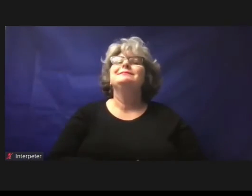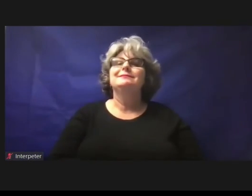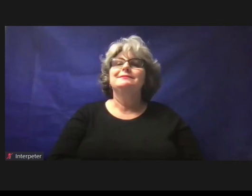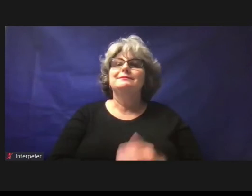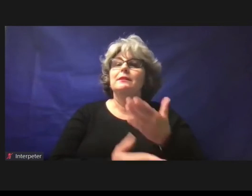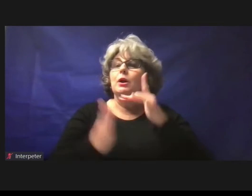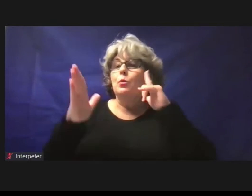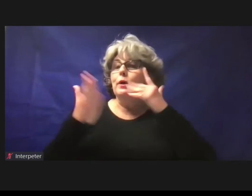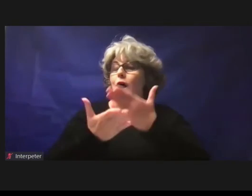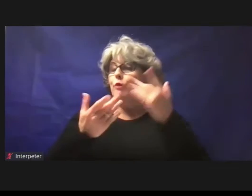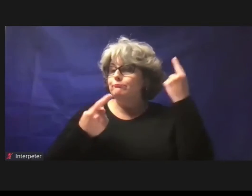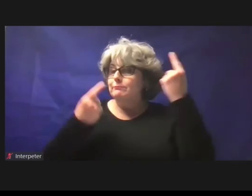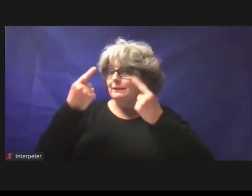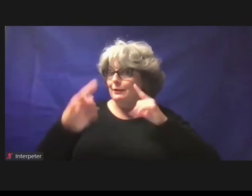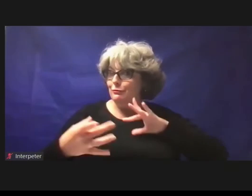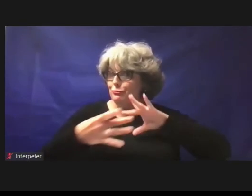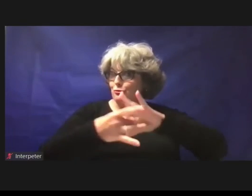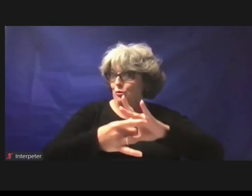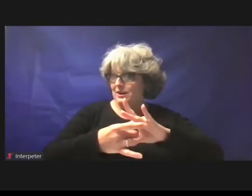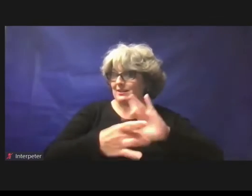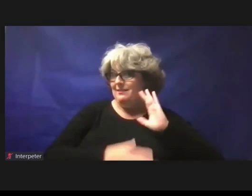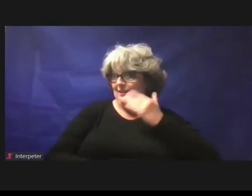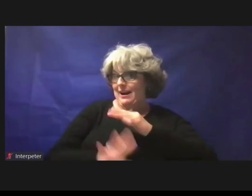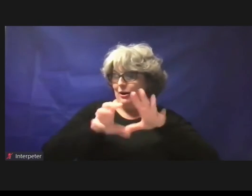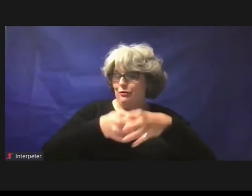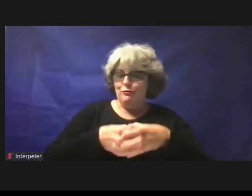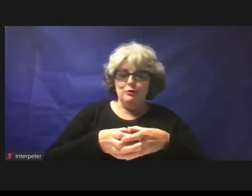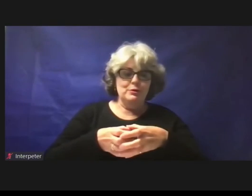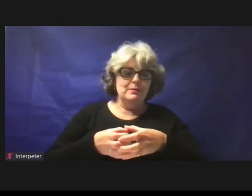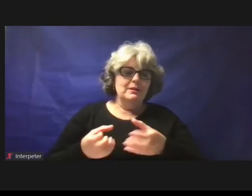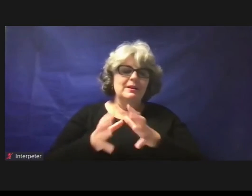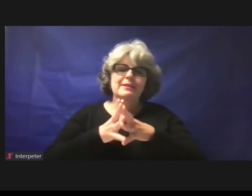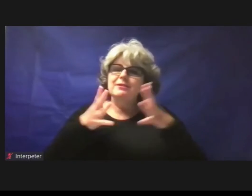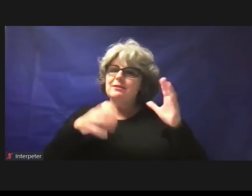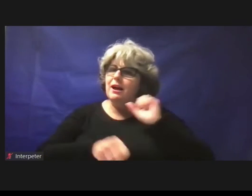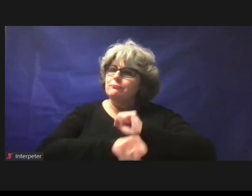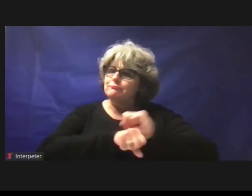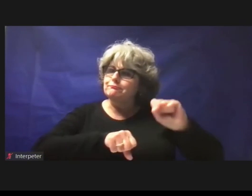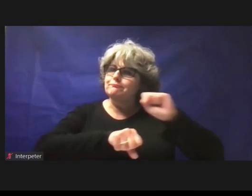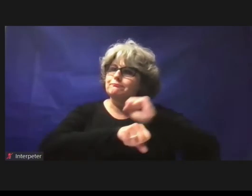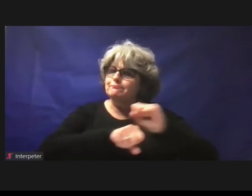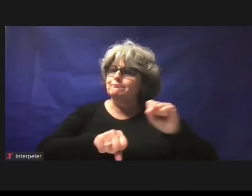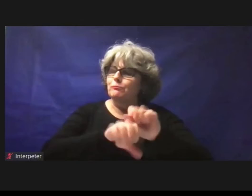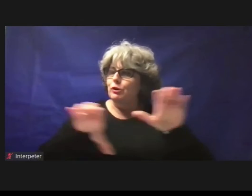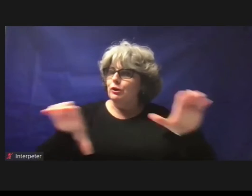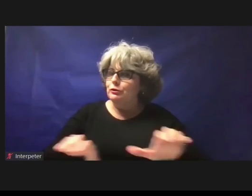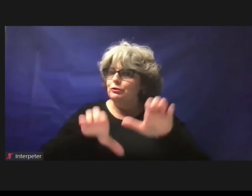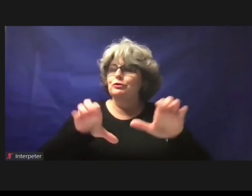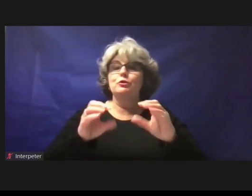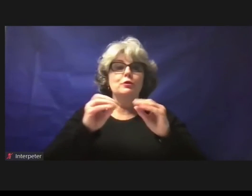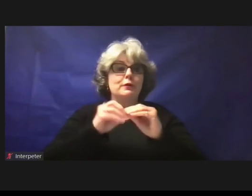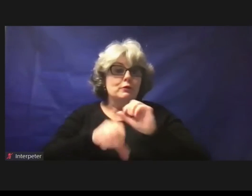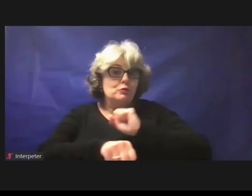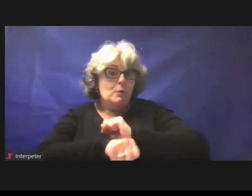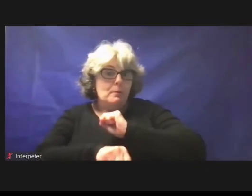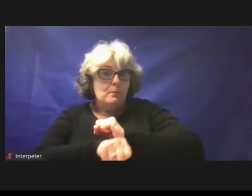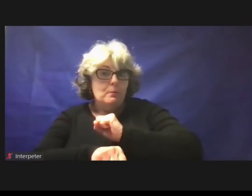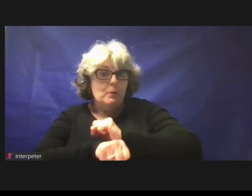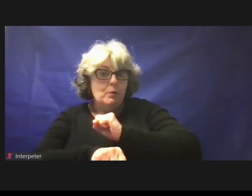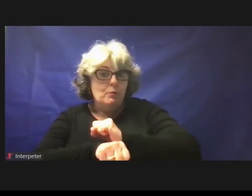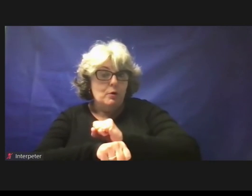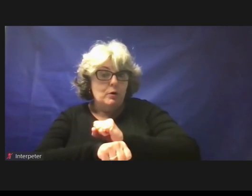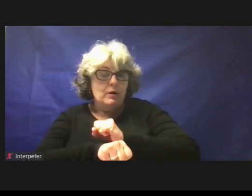We hope you'll consider joining us. There is so much work to do. There's more work